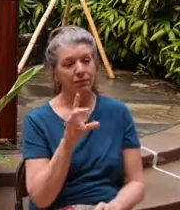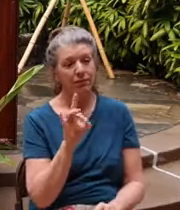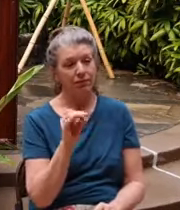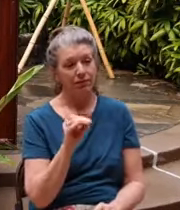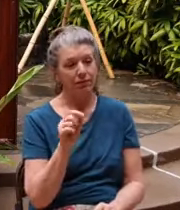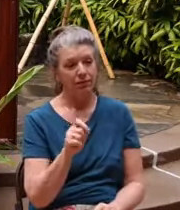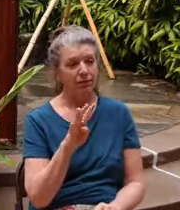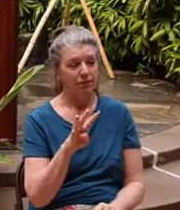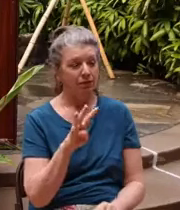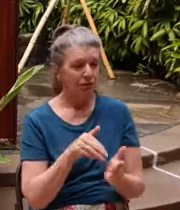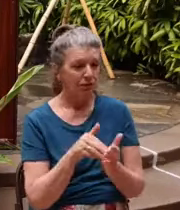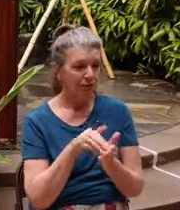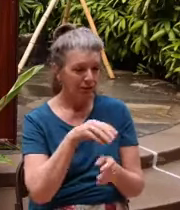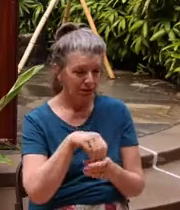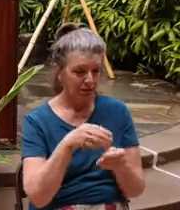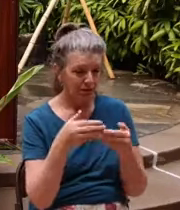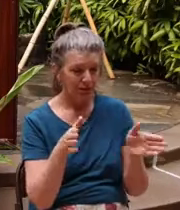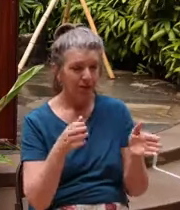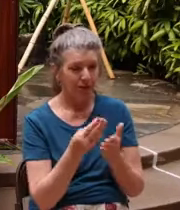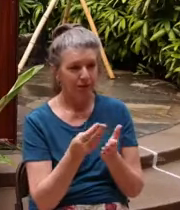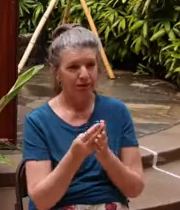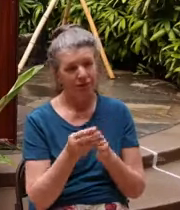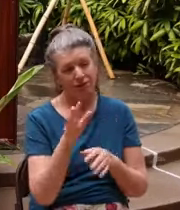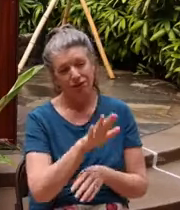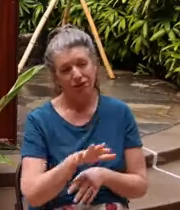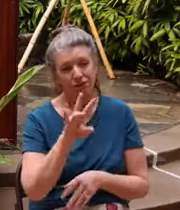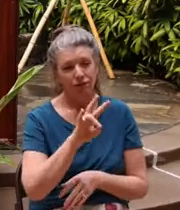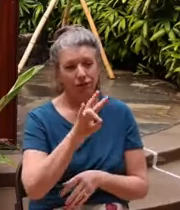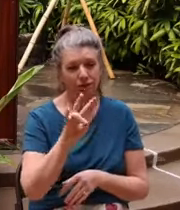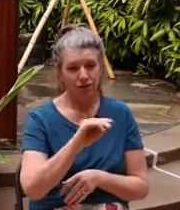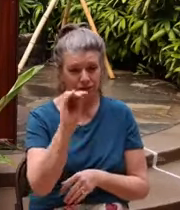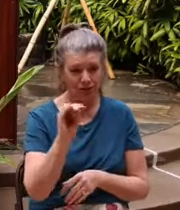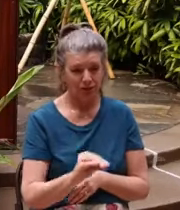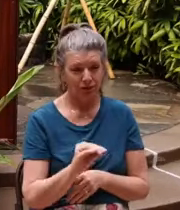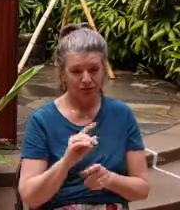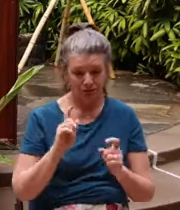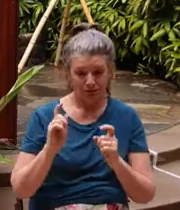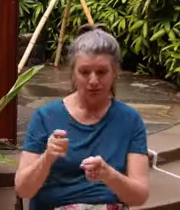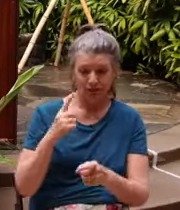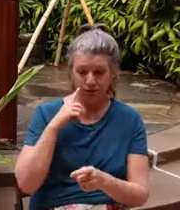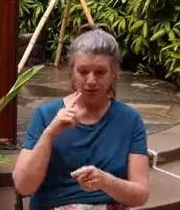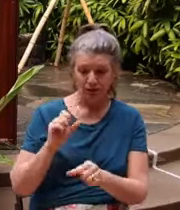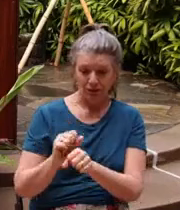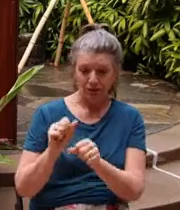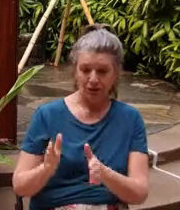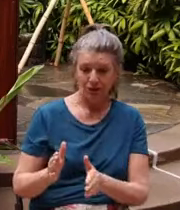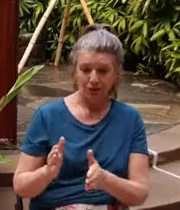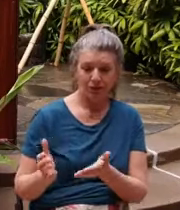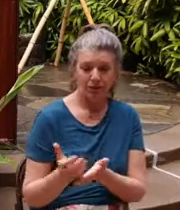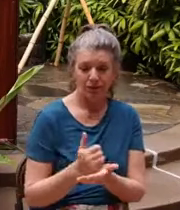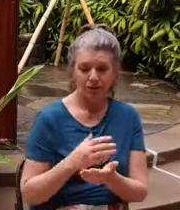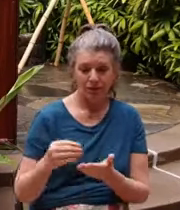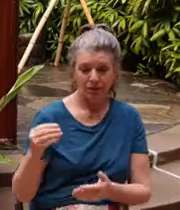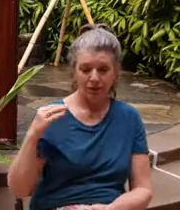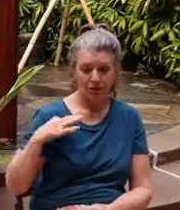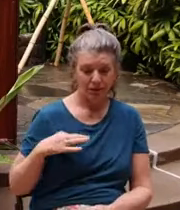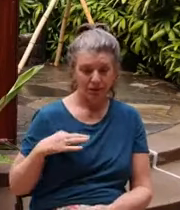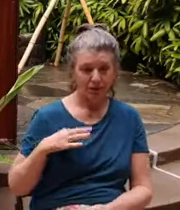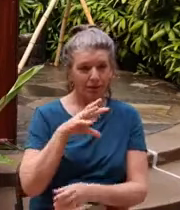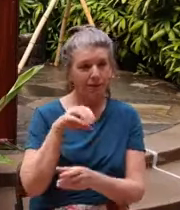in our general fund, roughly 77% is dedicated to employee salary and benefits,